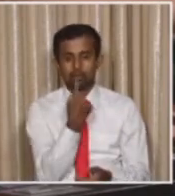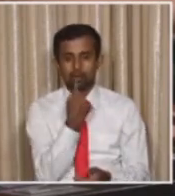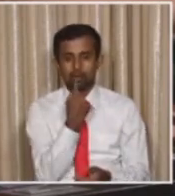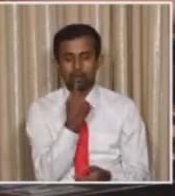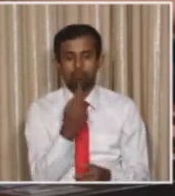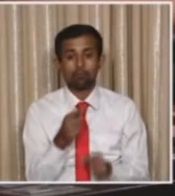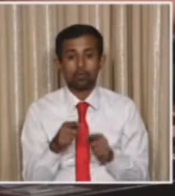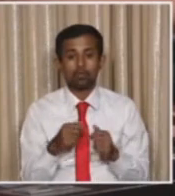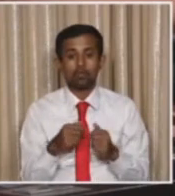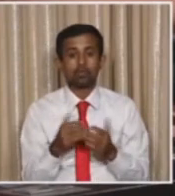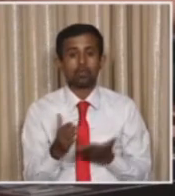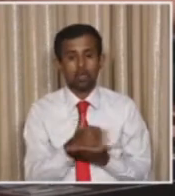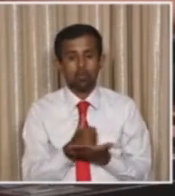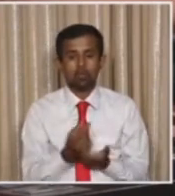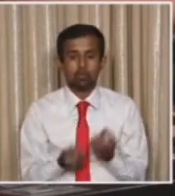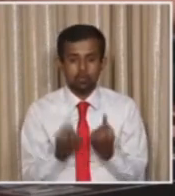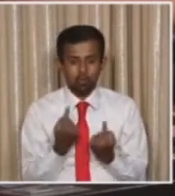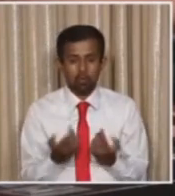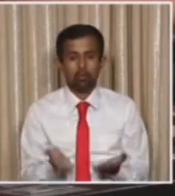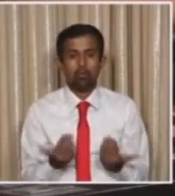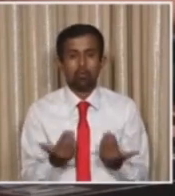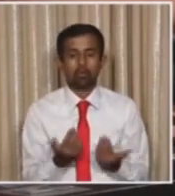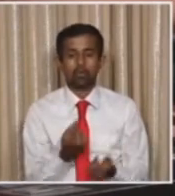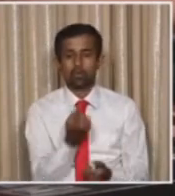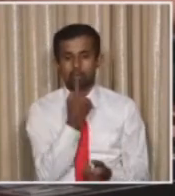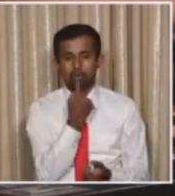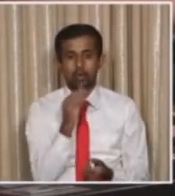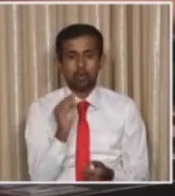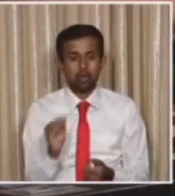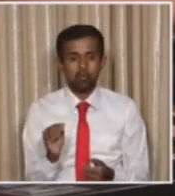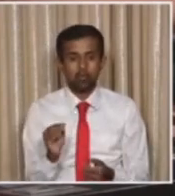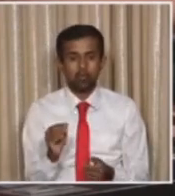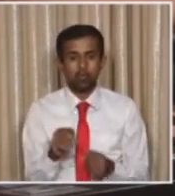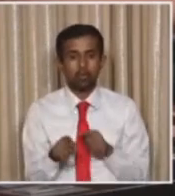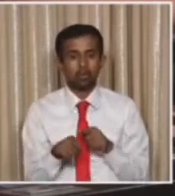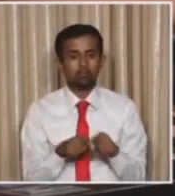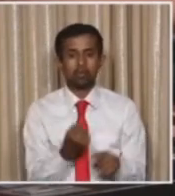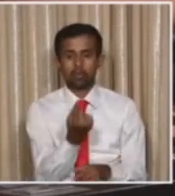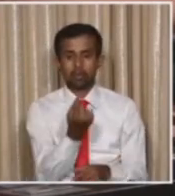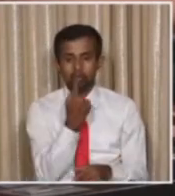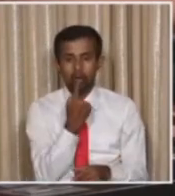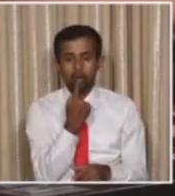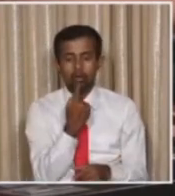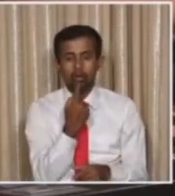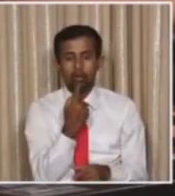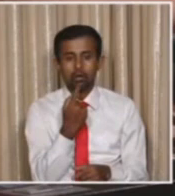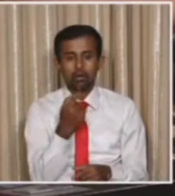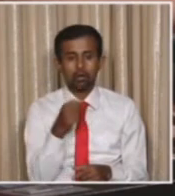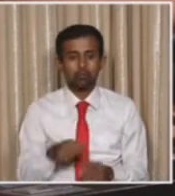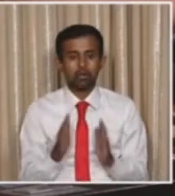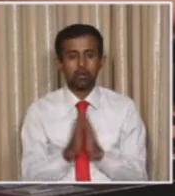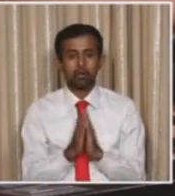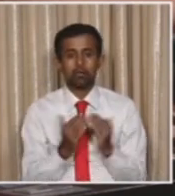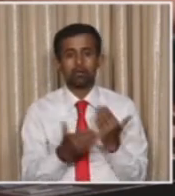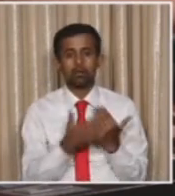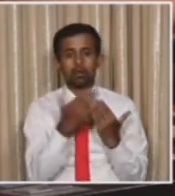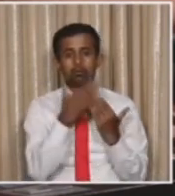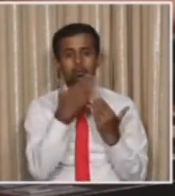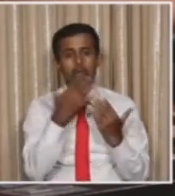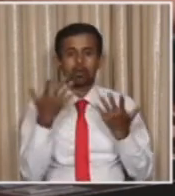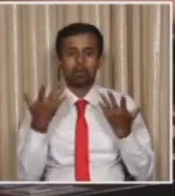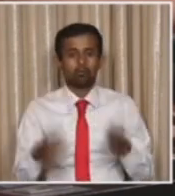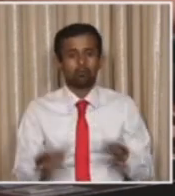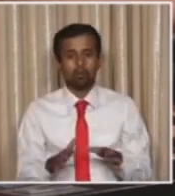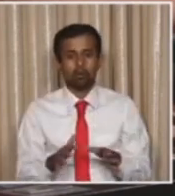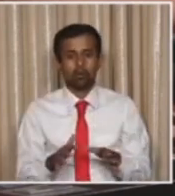place. And despite those assurances, this vihara was built. And it is on that basis